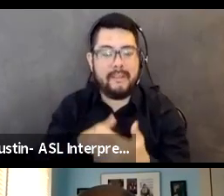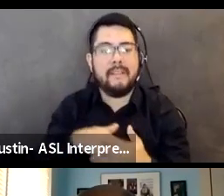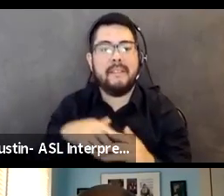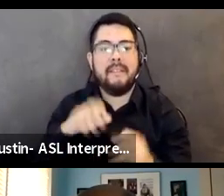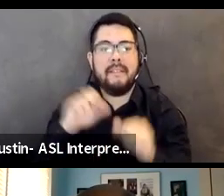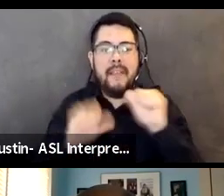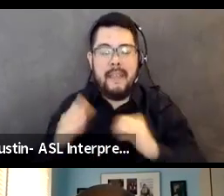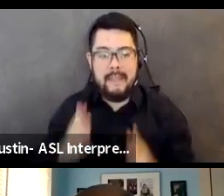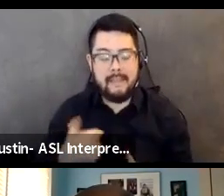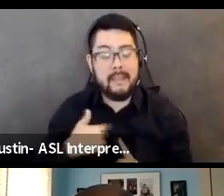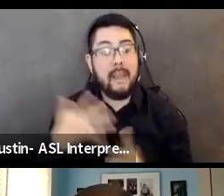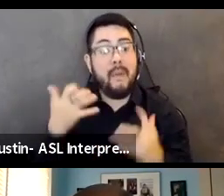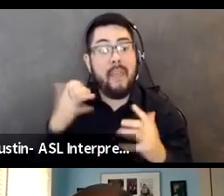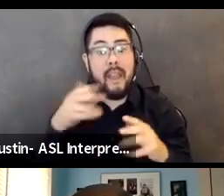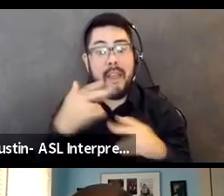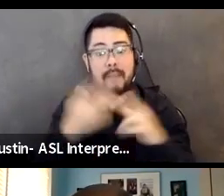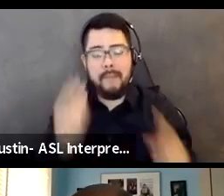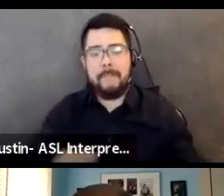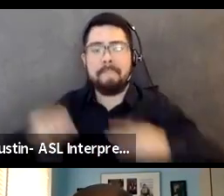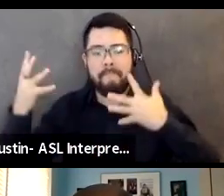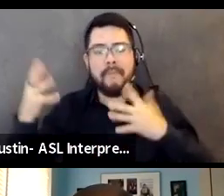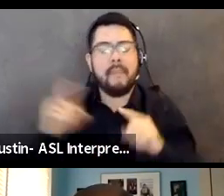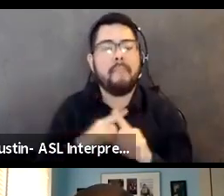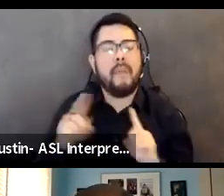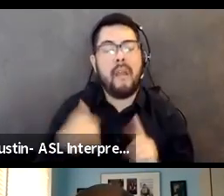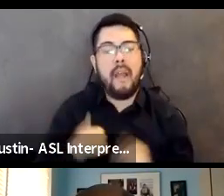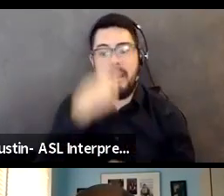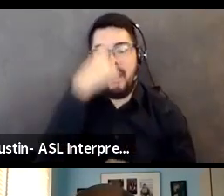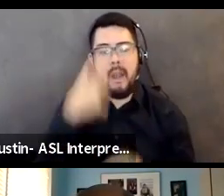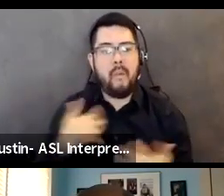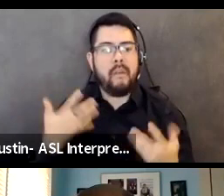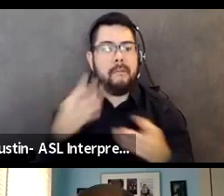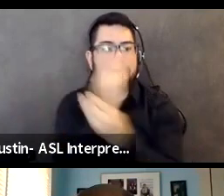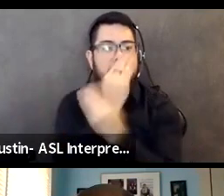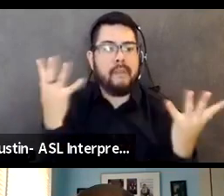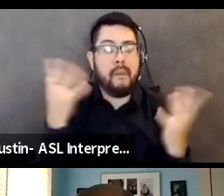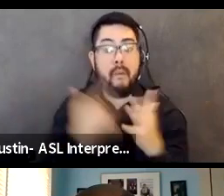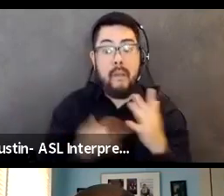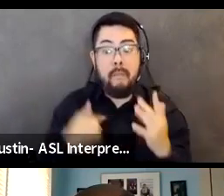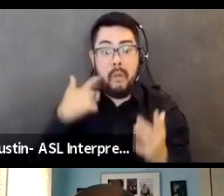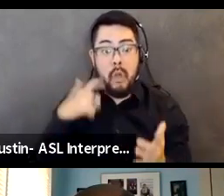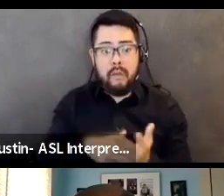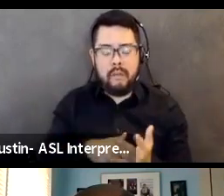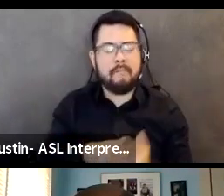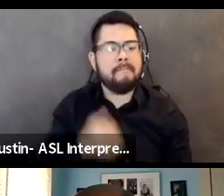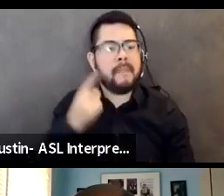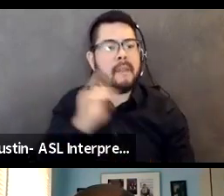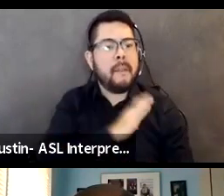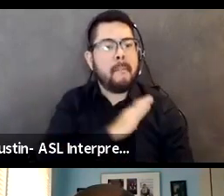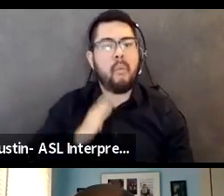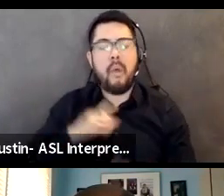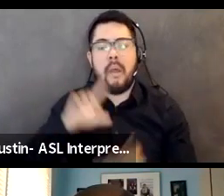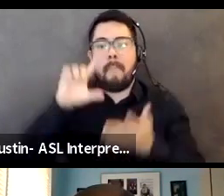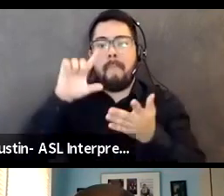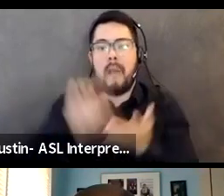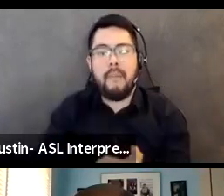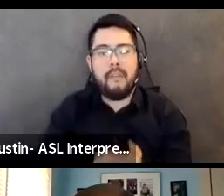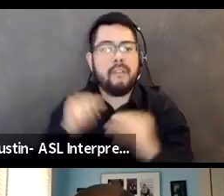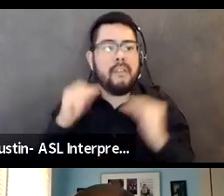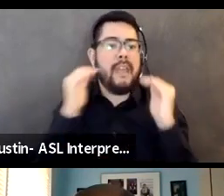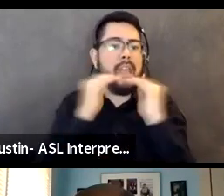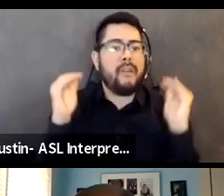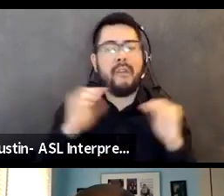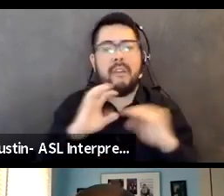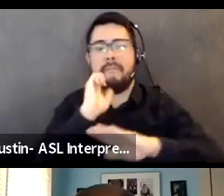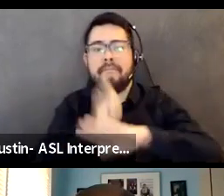name for school but i'm inspired to name what i see happening here uh you know while the board publishes dr sweeney's equity framework